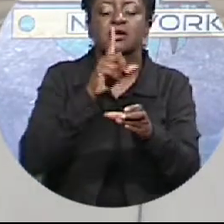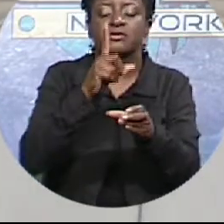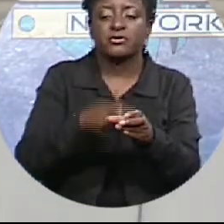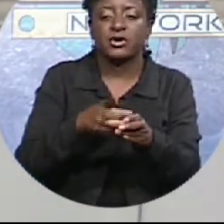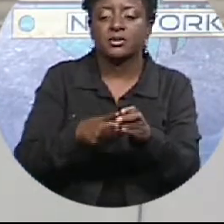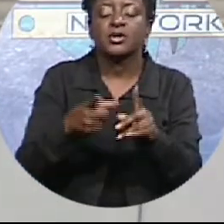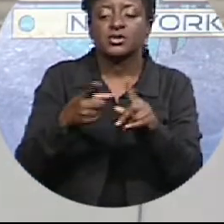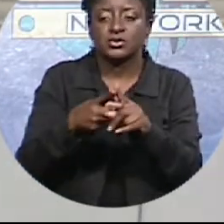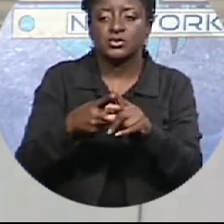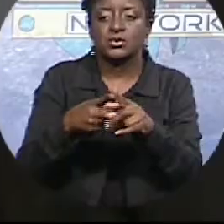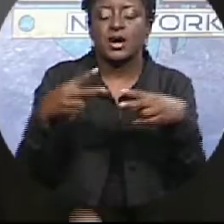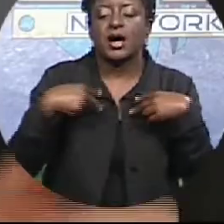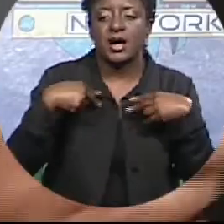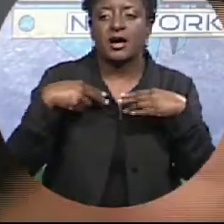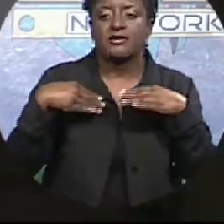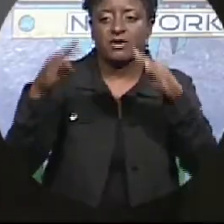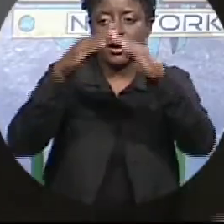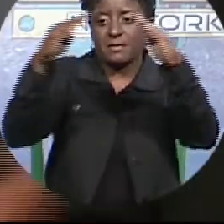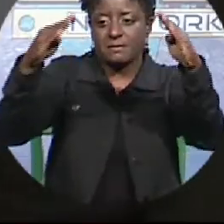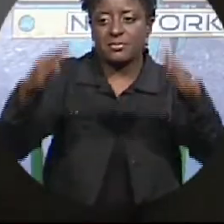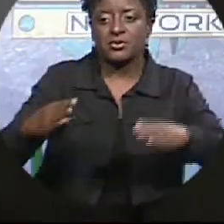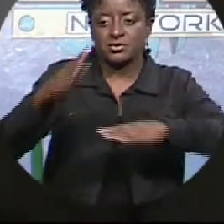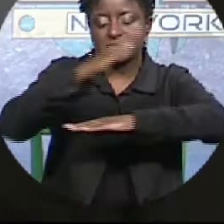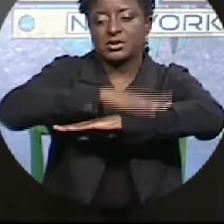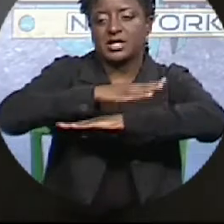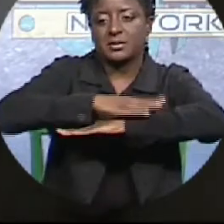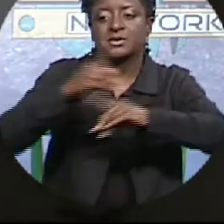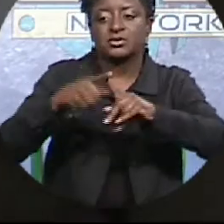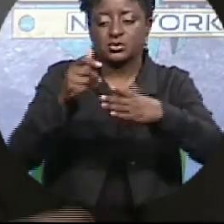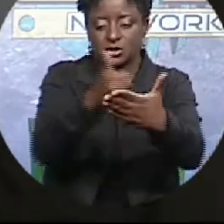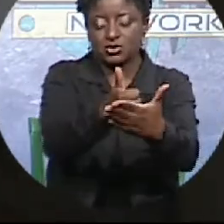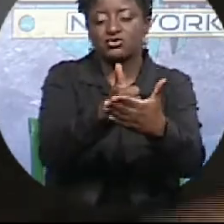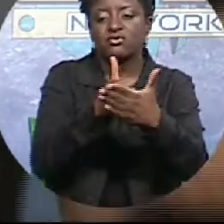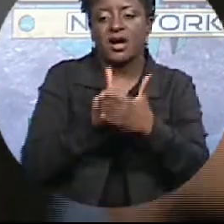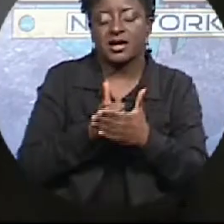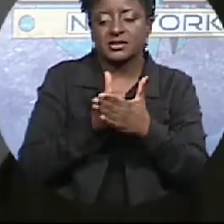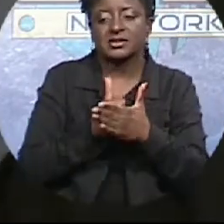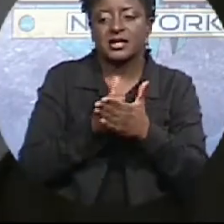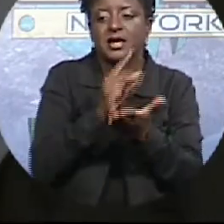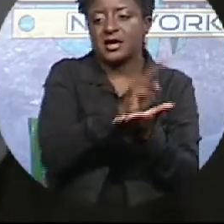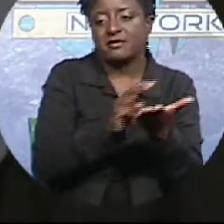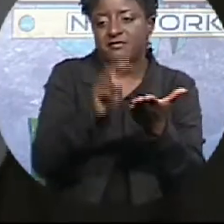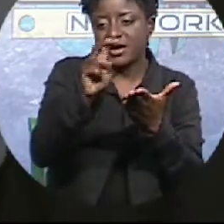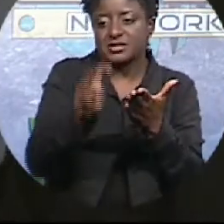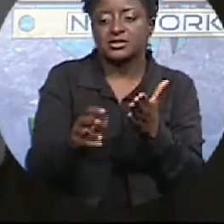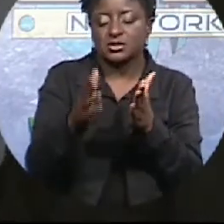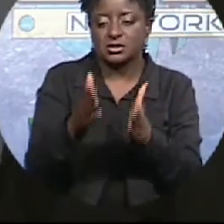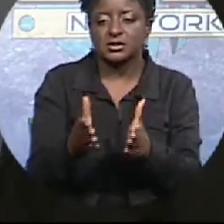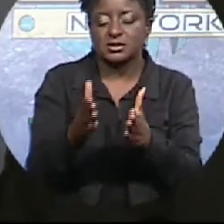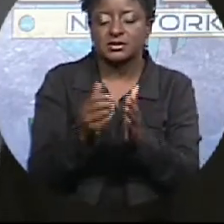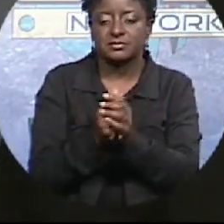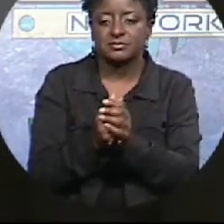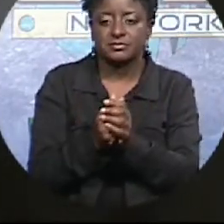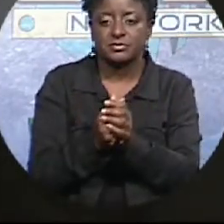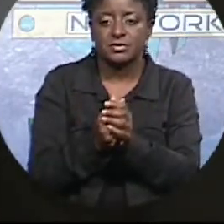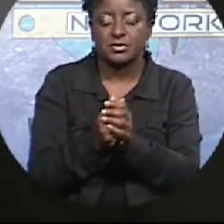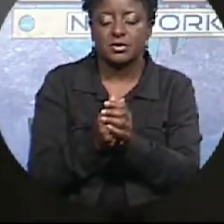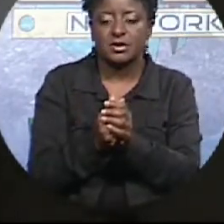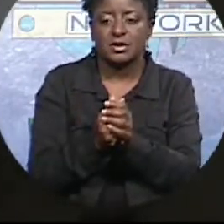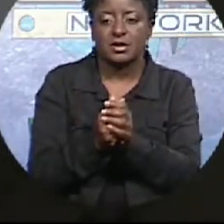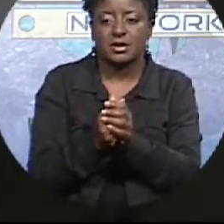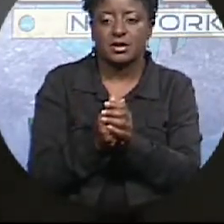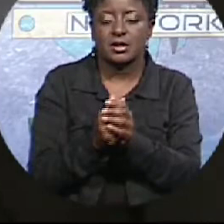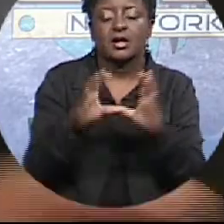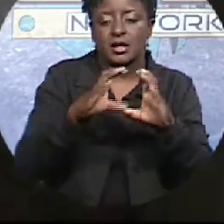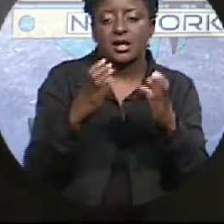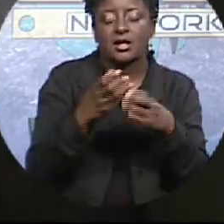attract potential investors. On how the U.S. and international investors can put money here into the Bahama economy